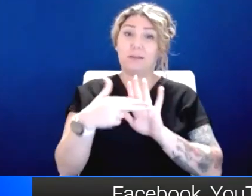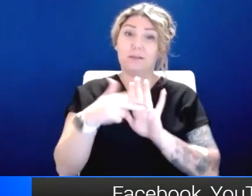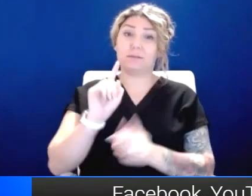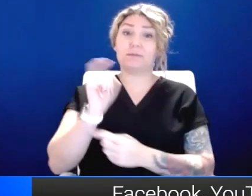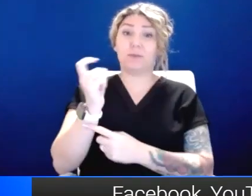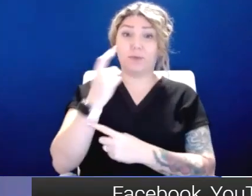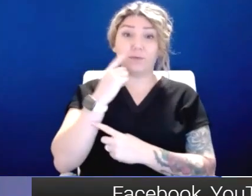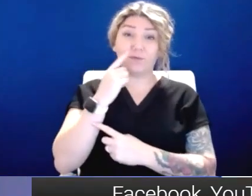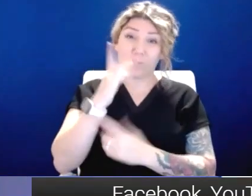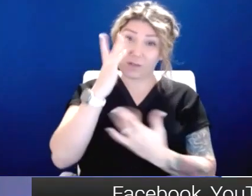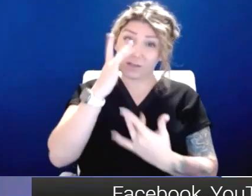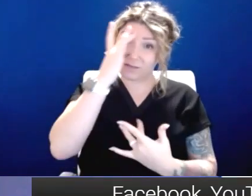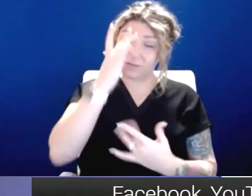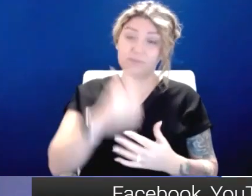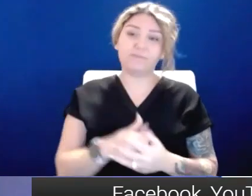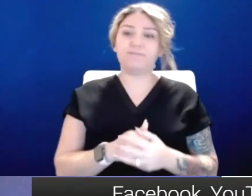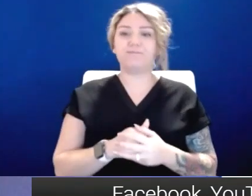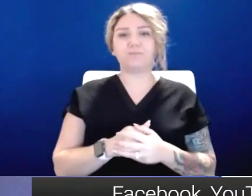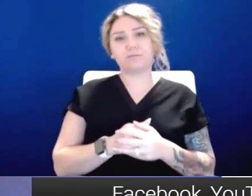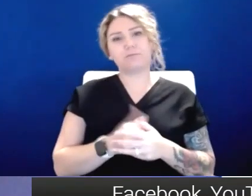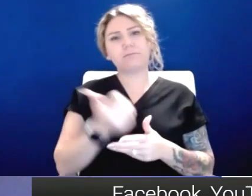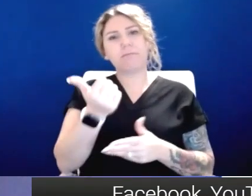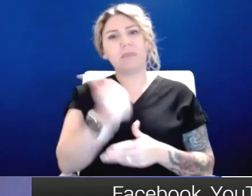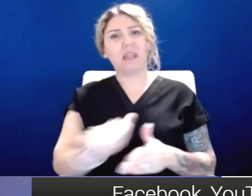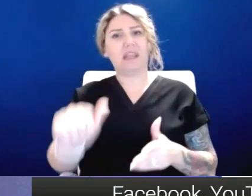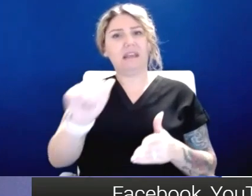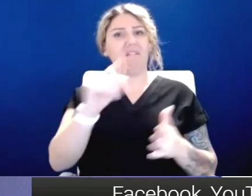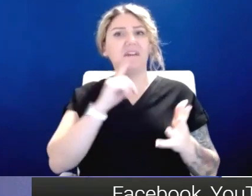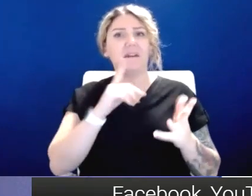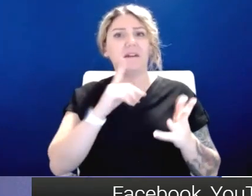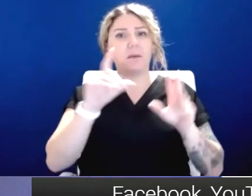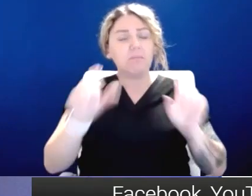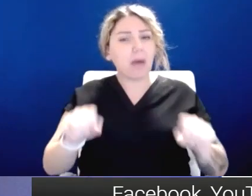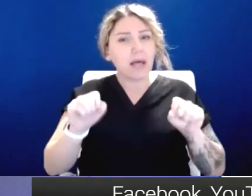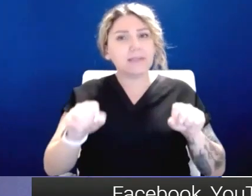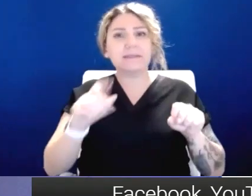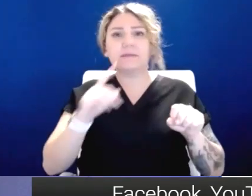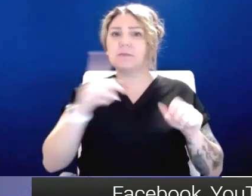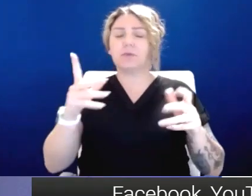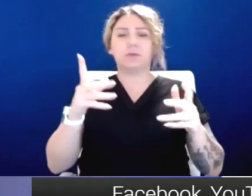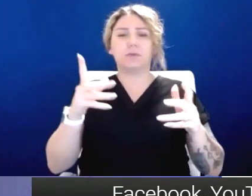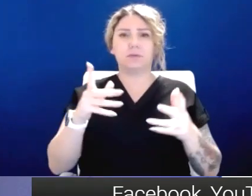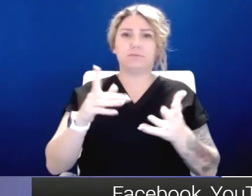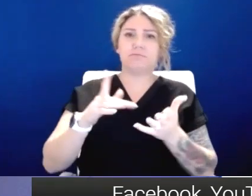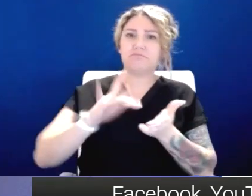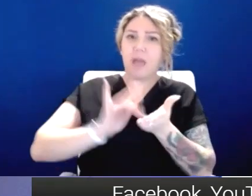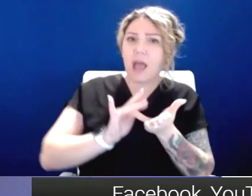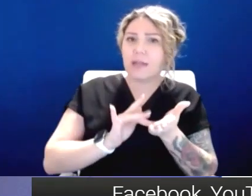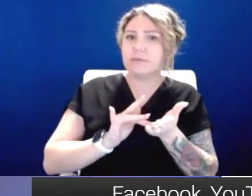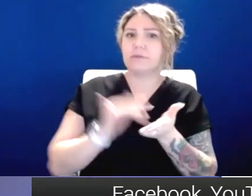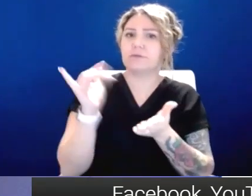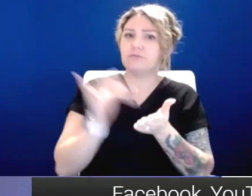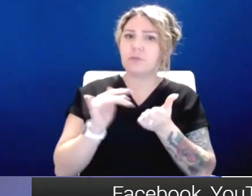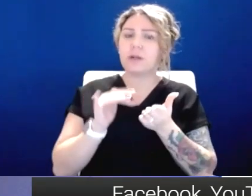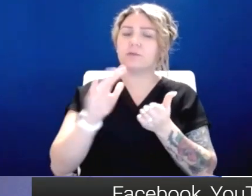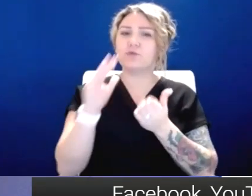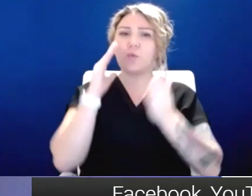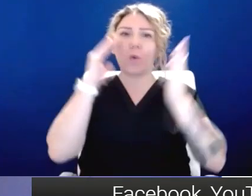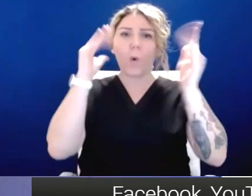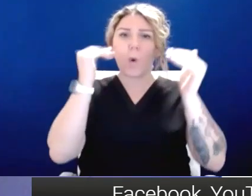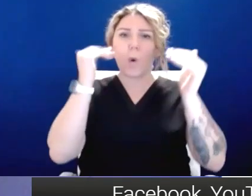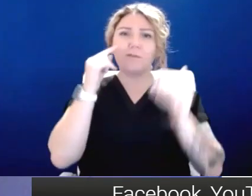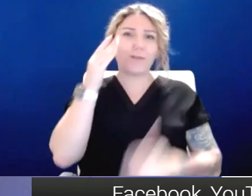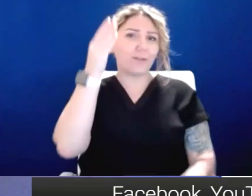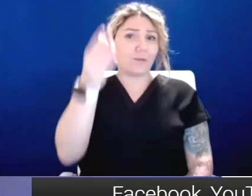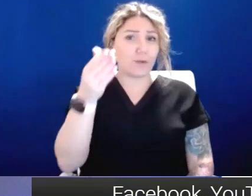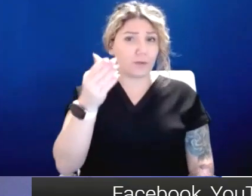Parkinson's disease. Well, let's talk about any breakthroughs that might be on the horizons and treatments. We're going to talk about trials in just a moment, but what is your hope for the future? What do you